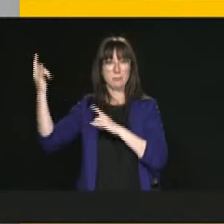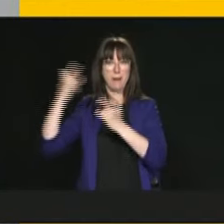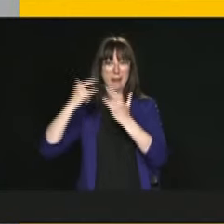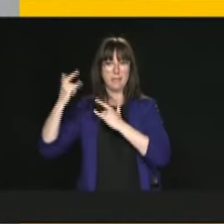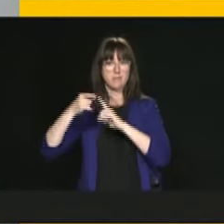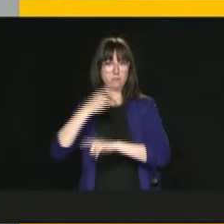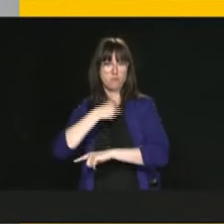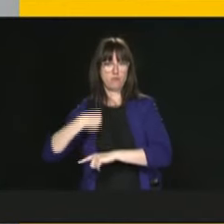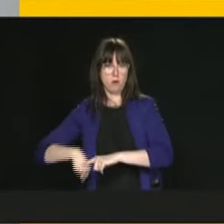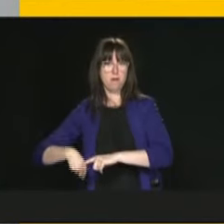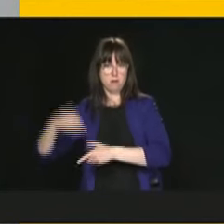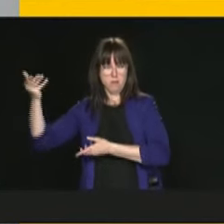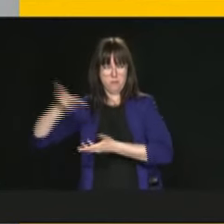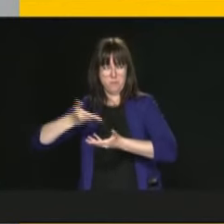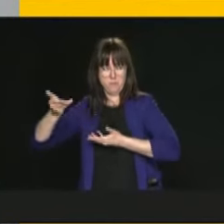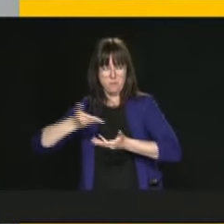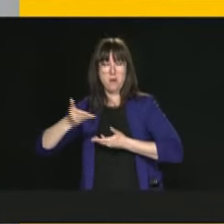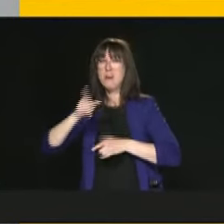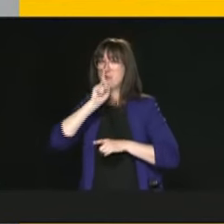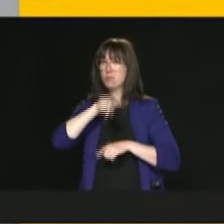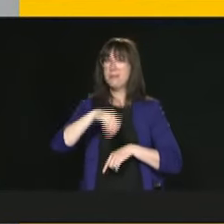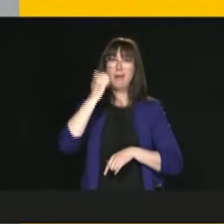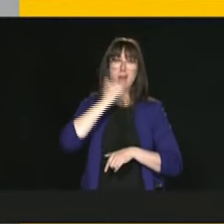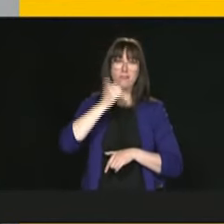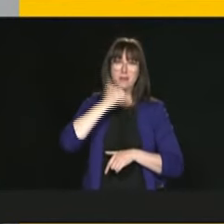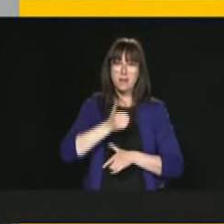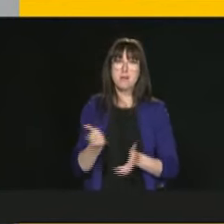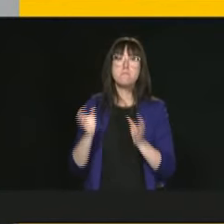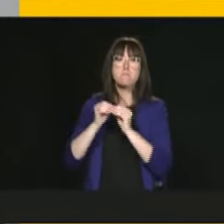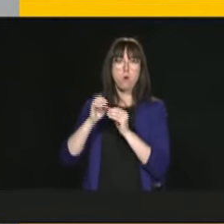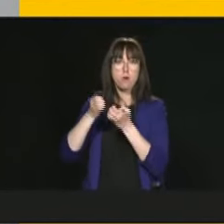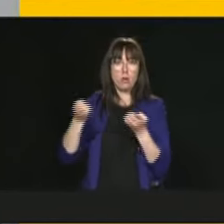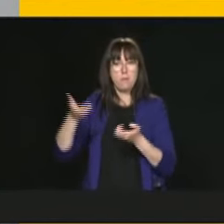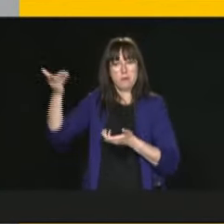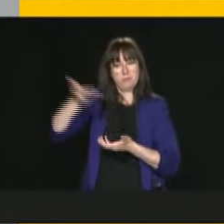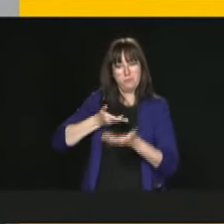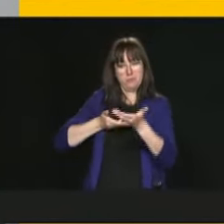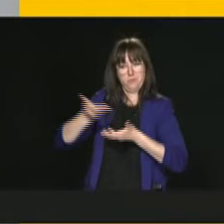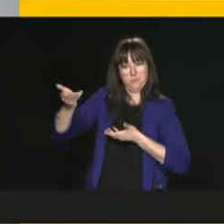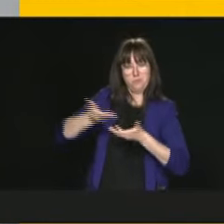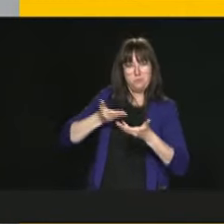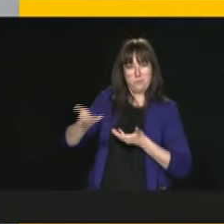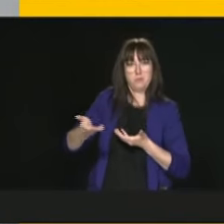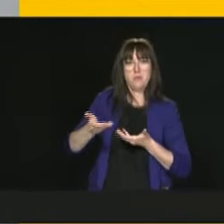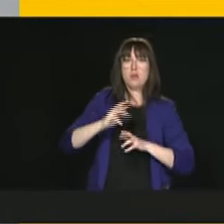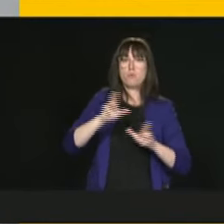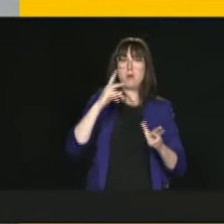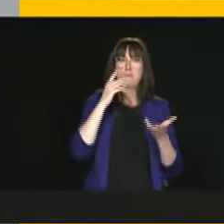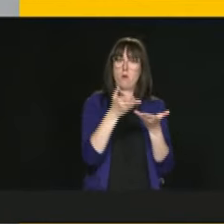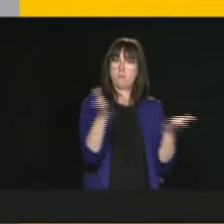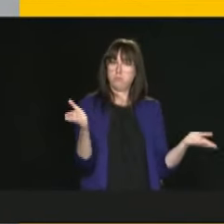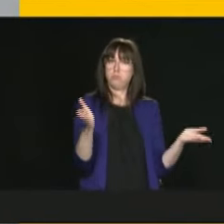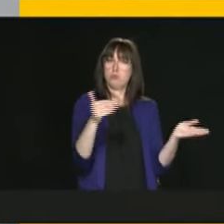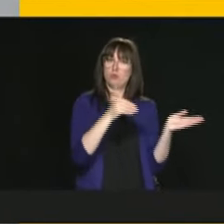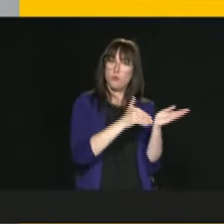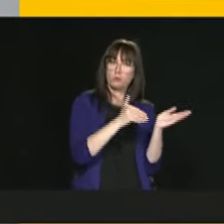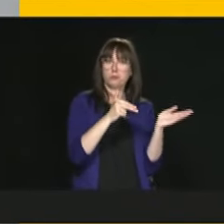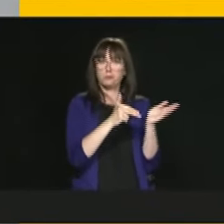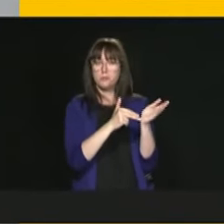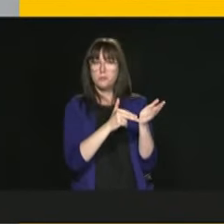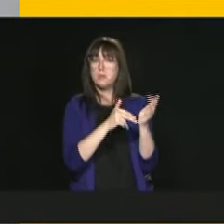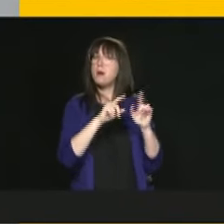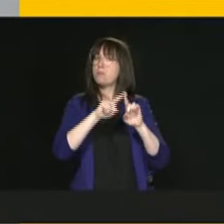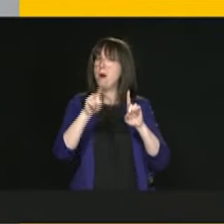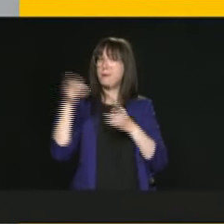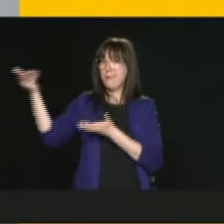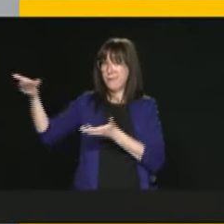There are more flights coming in just about every day so that we have enough equipment for our frontline workers. We also know that we needed to